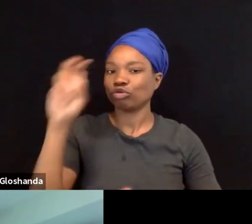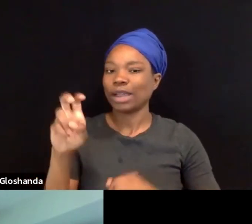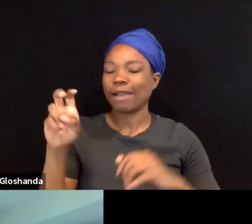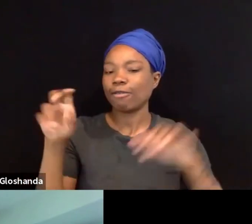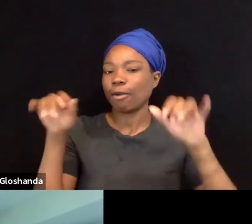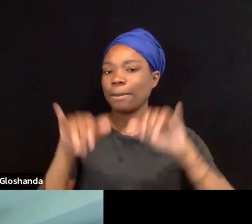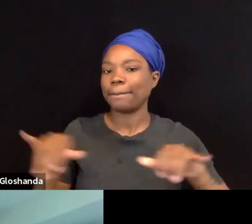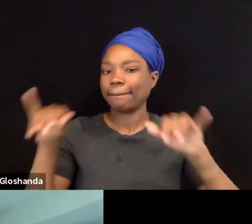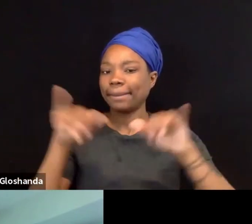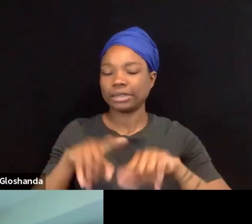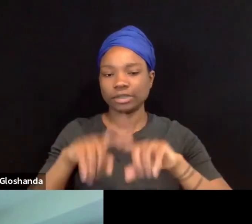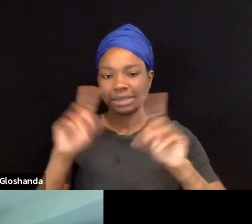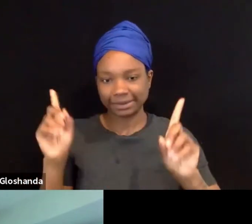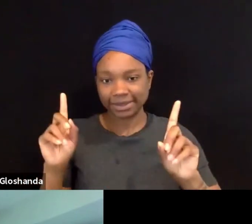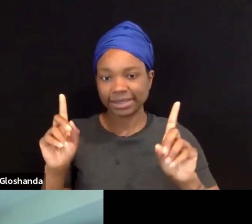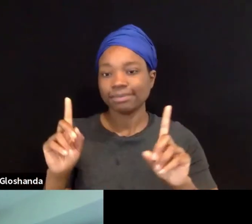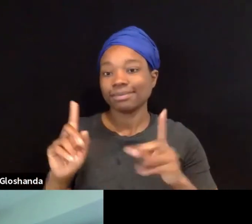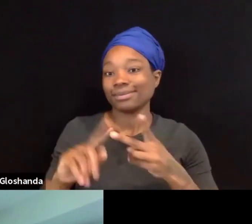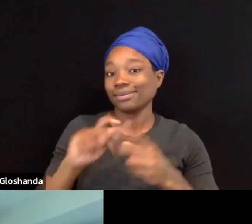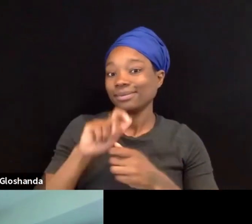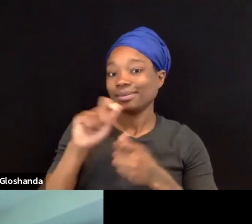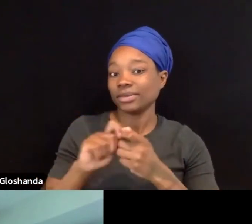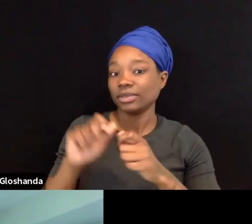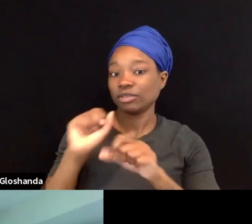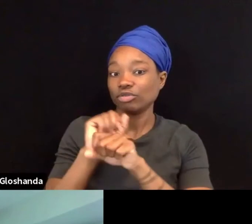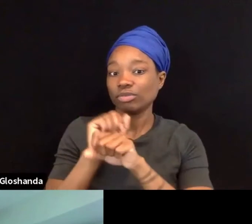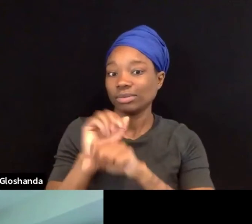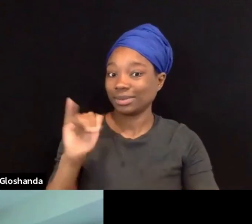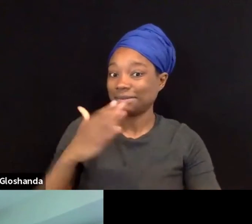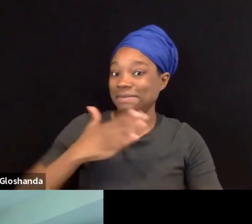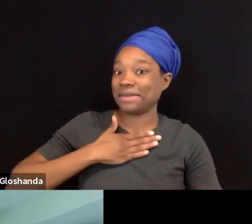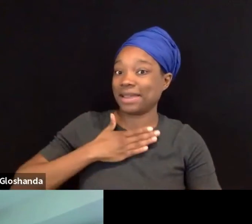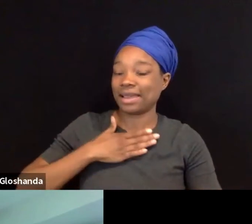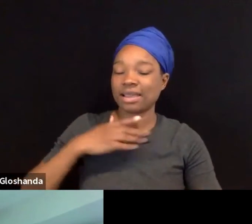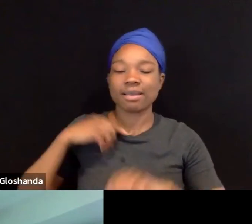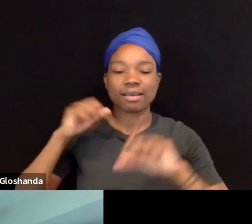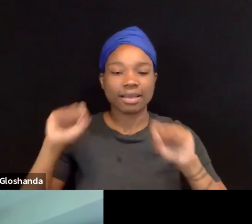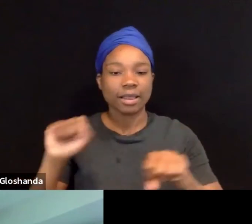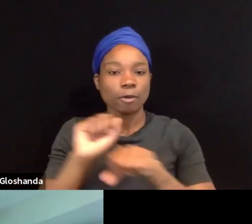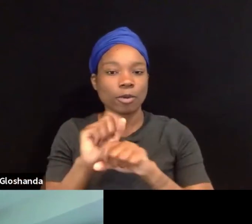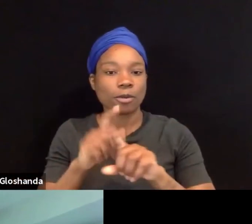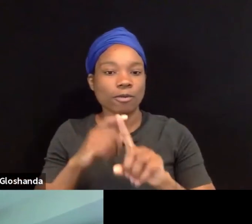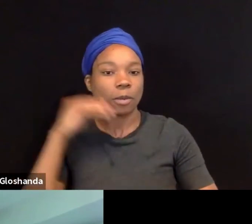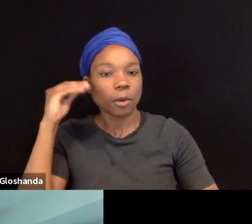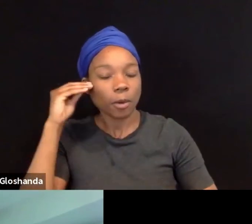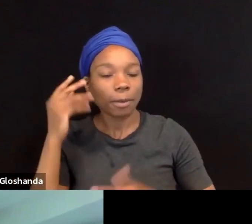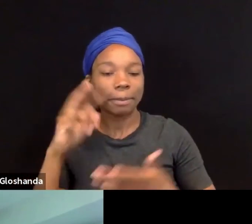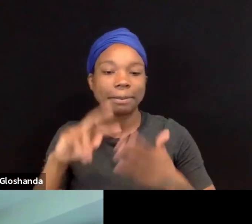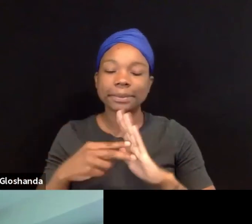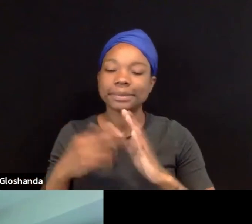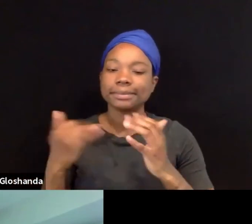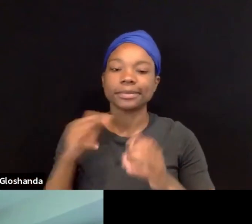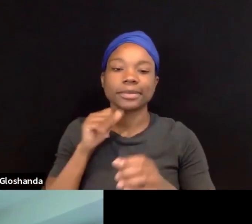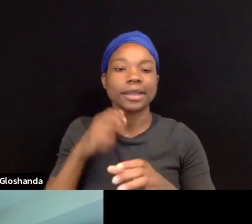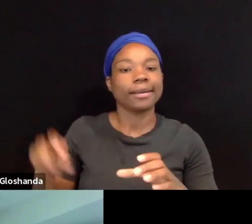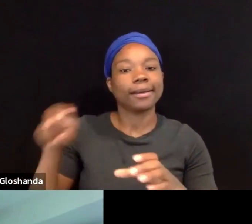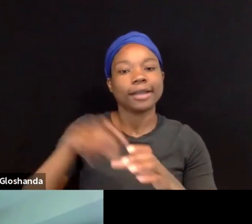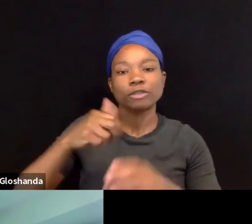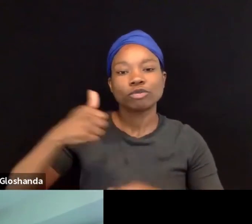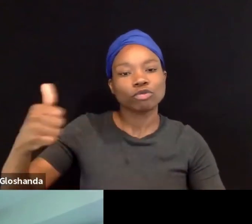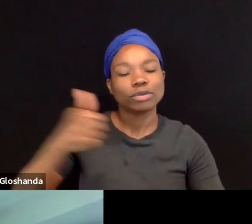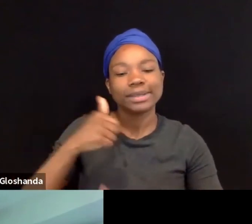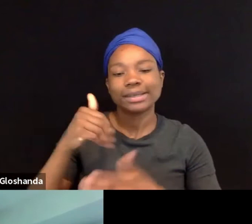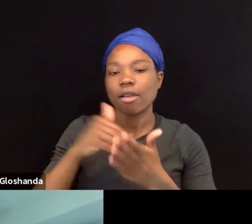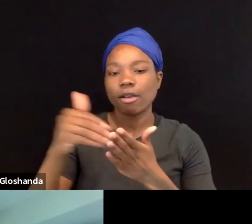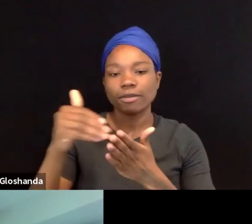Certain jobs, such as mine, I can work from home, and I might not ride transit as often now. And one thing that we've seen